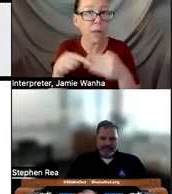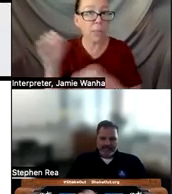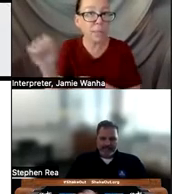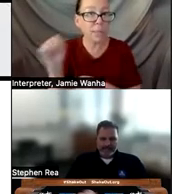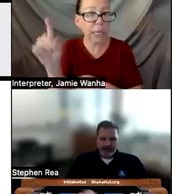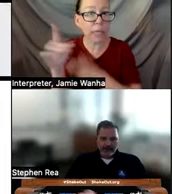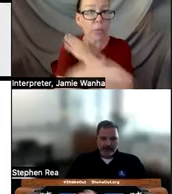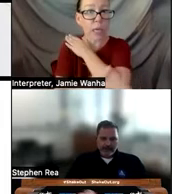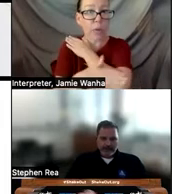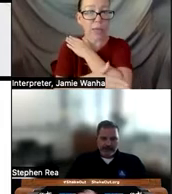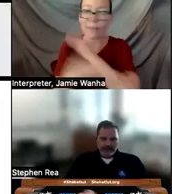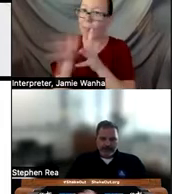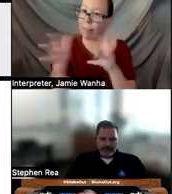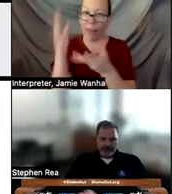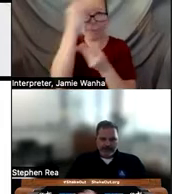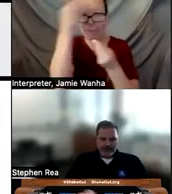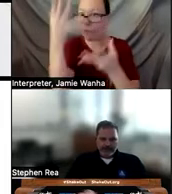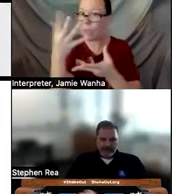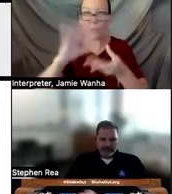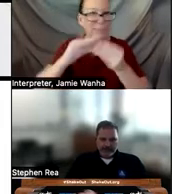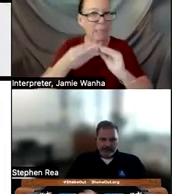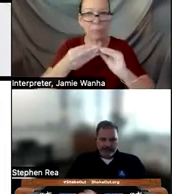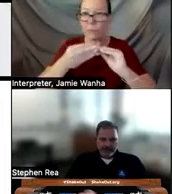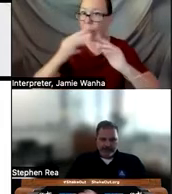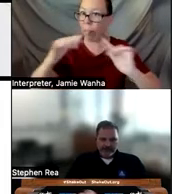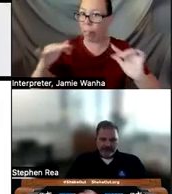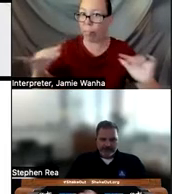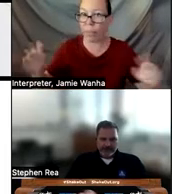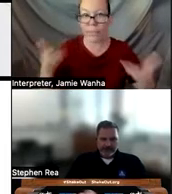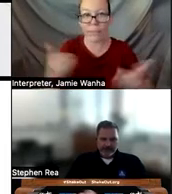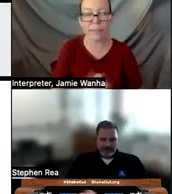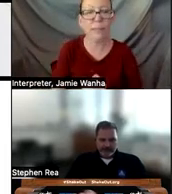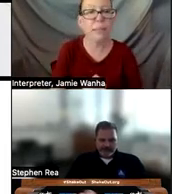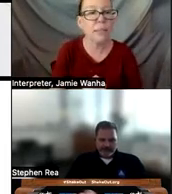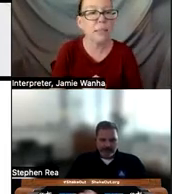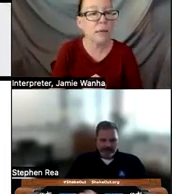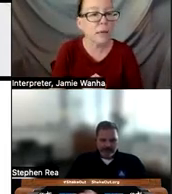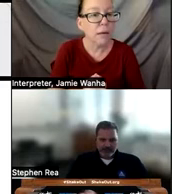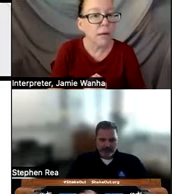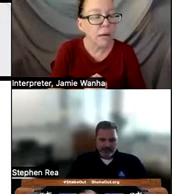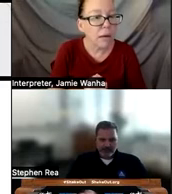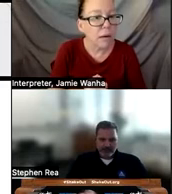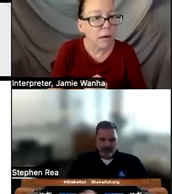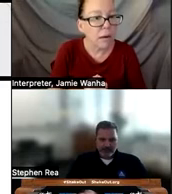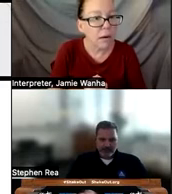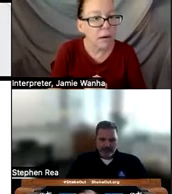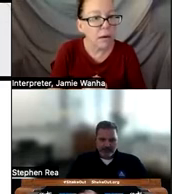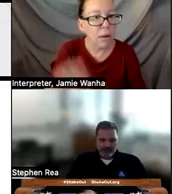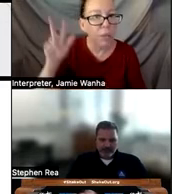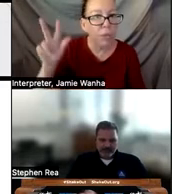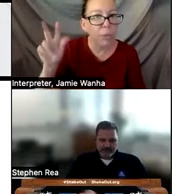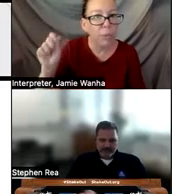of stats here, but very interesting things that you may not have known about San Diego County, that we have about 3.3